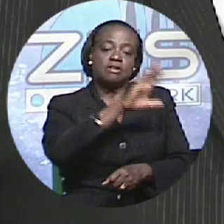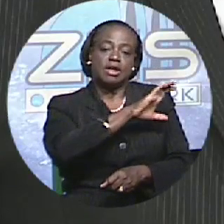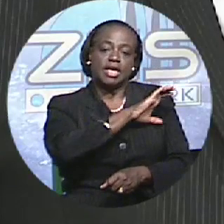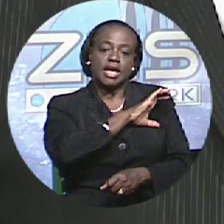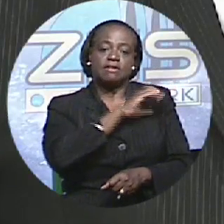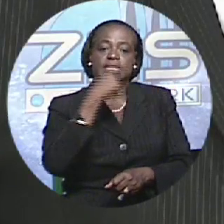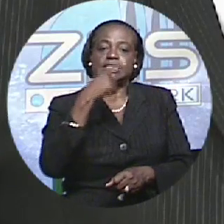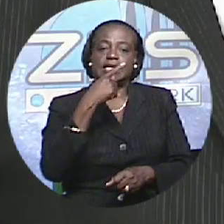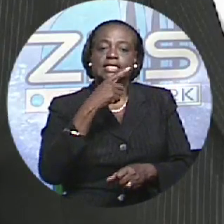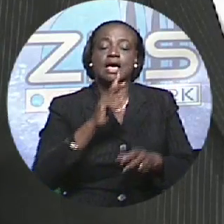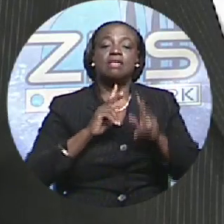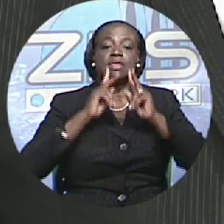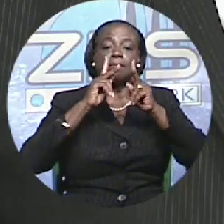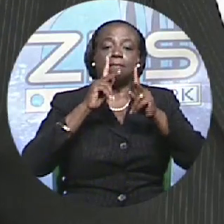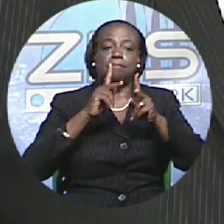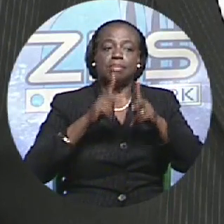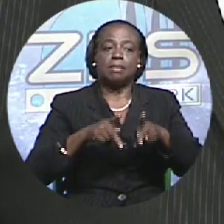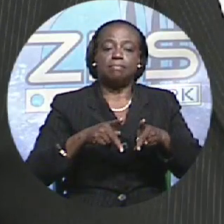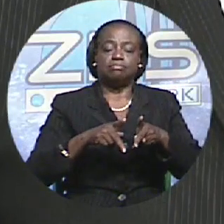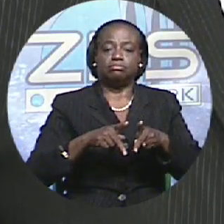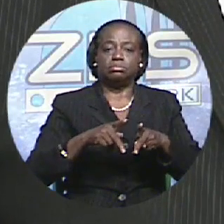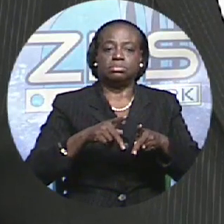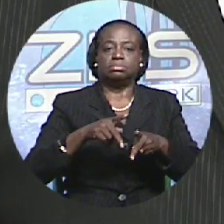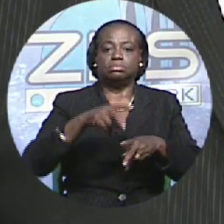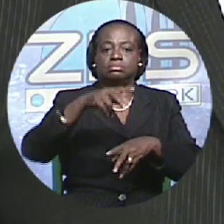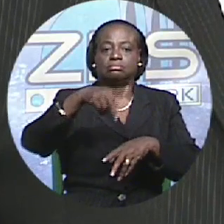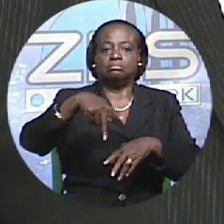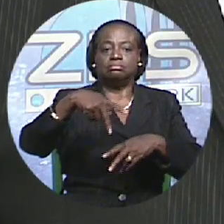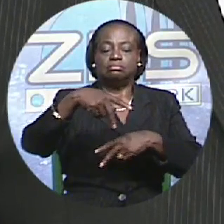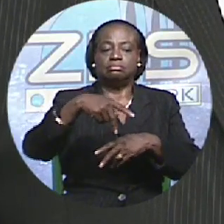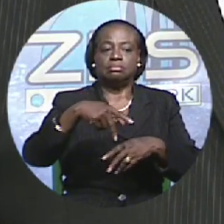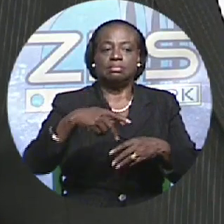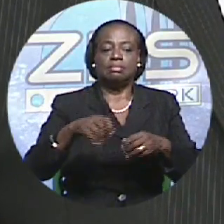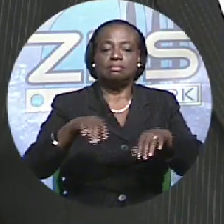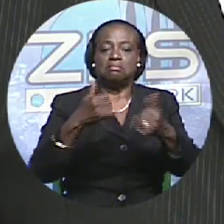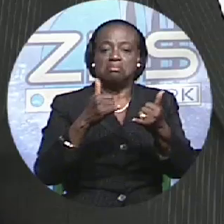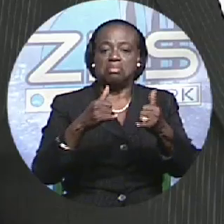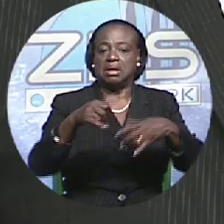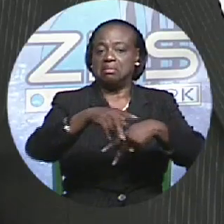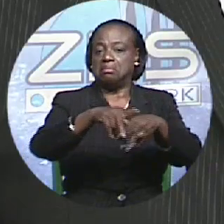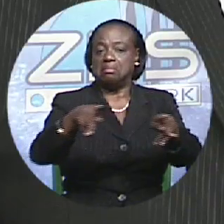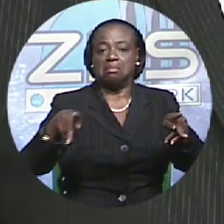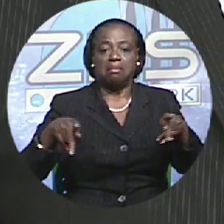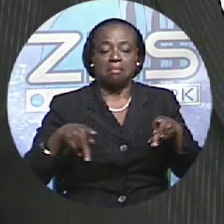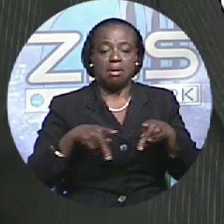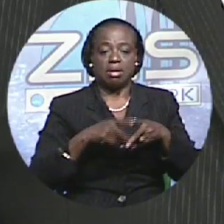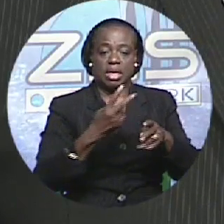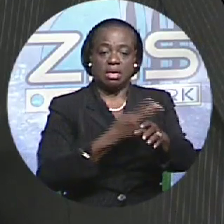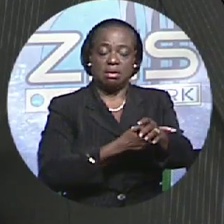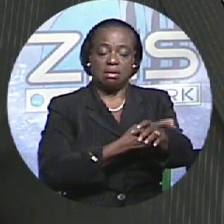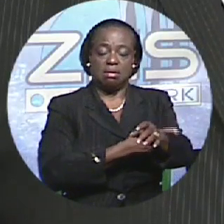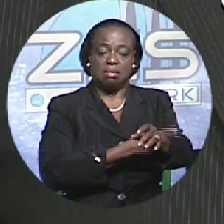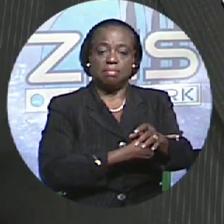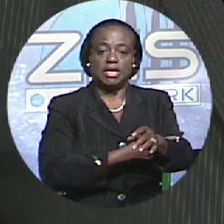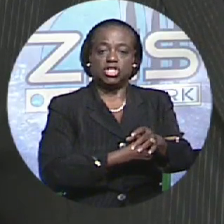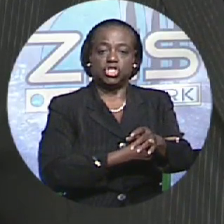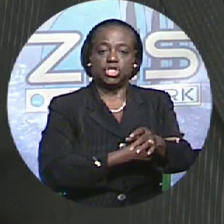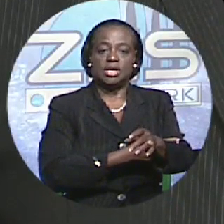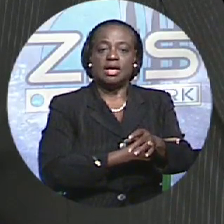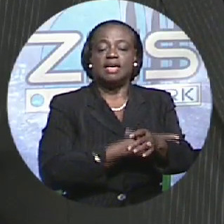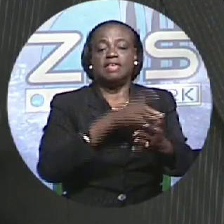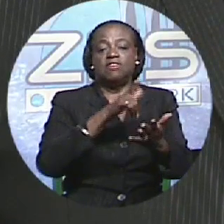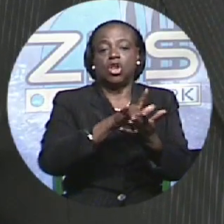Public Beach and Park and Beach Authority, it's a new government entity responsible for the upkeep of public parks and beaches. They've launched a